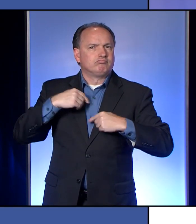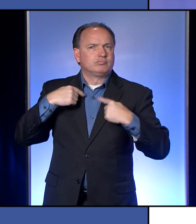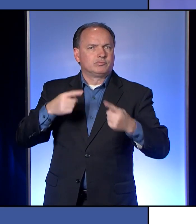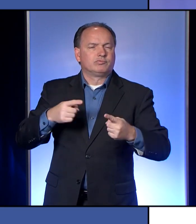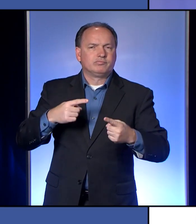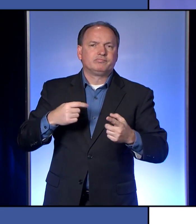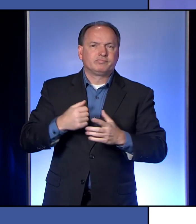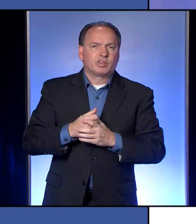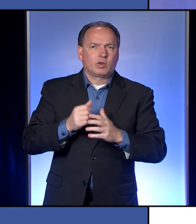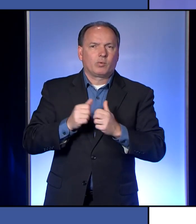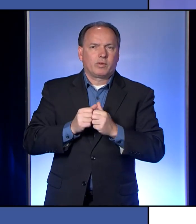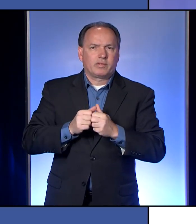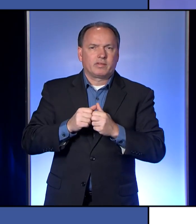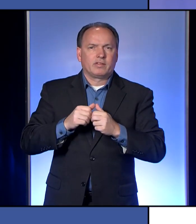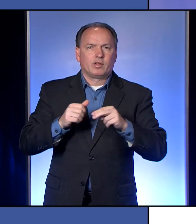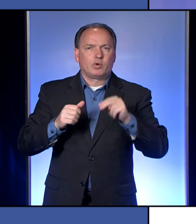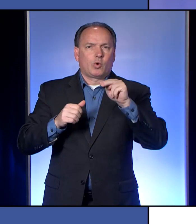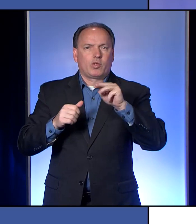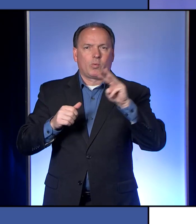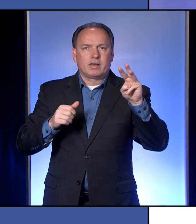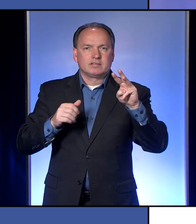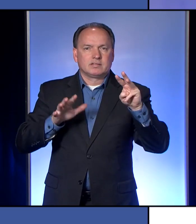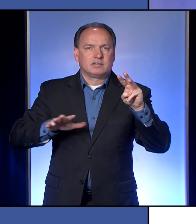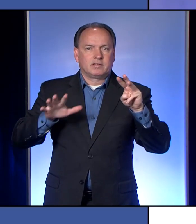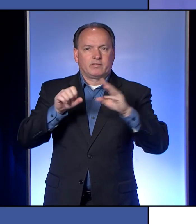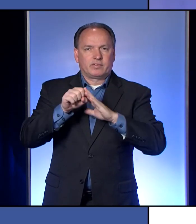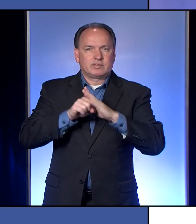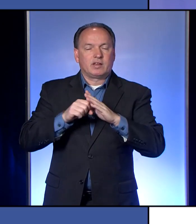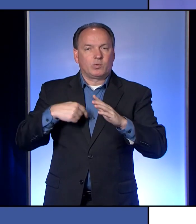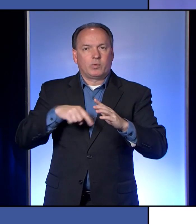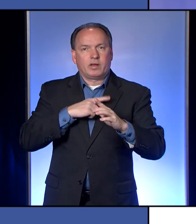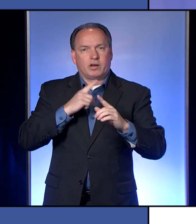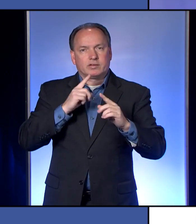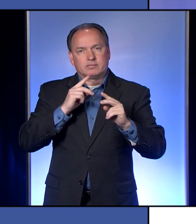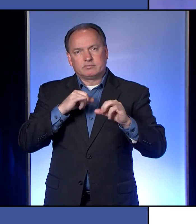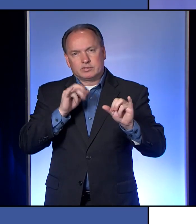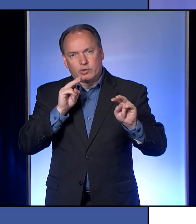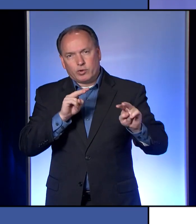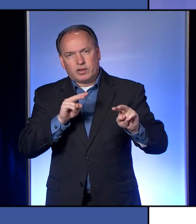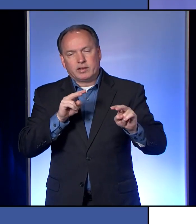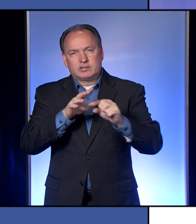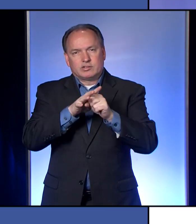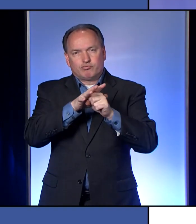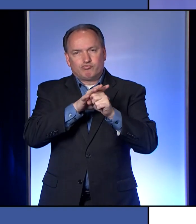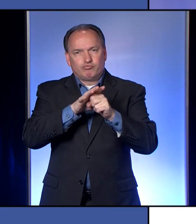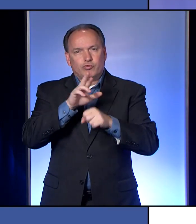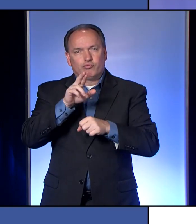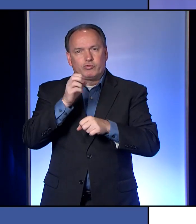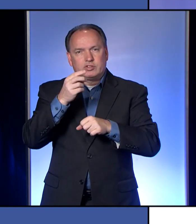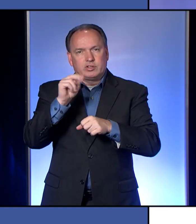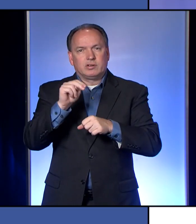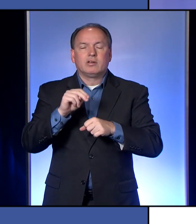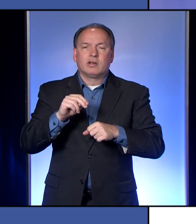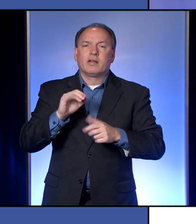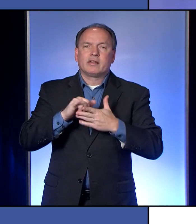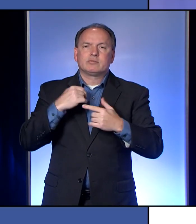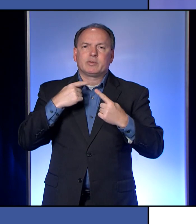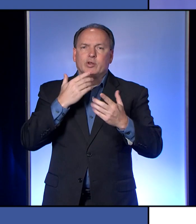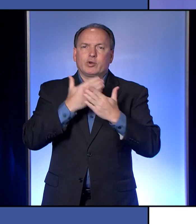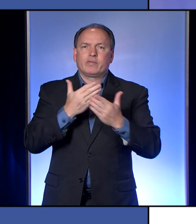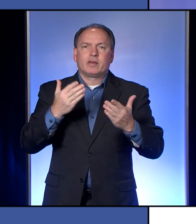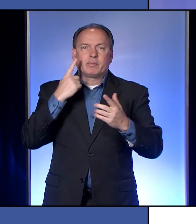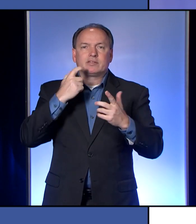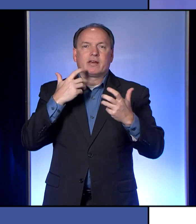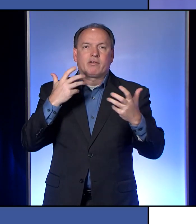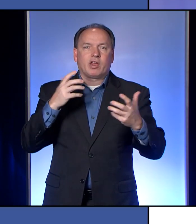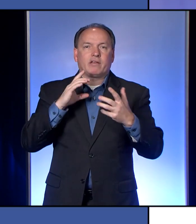conversations, within the Northwest with the state, and we are being looked at as sort of a region. And I think that's been a good thing too, because we have a